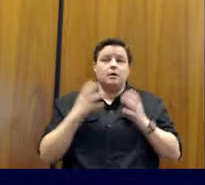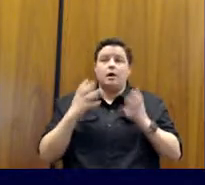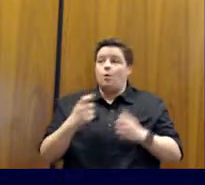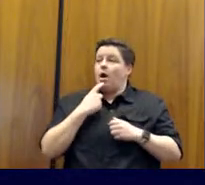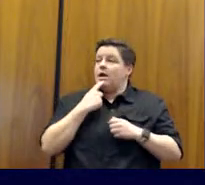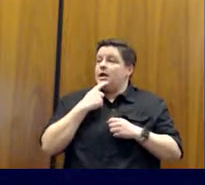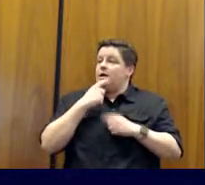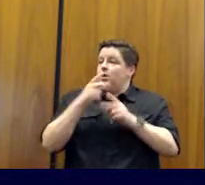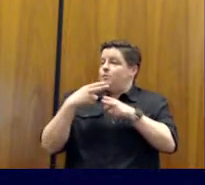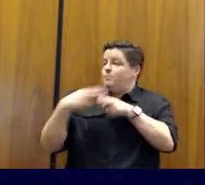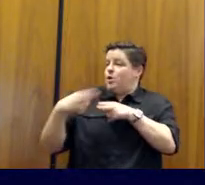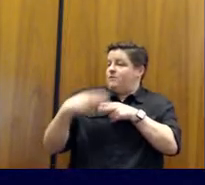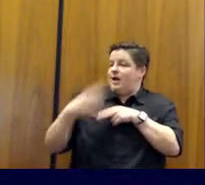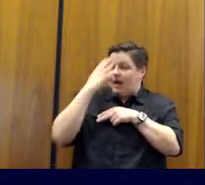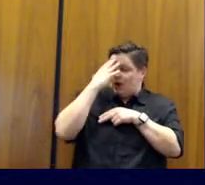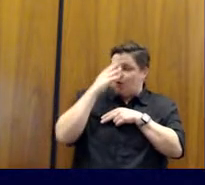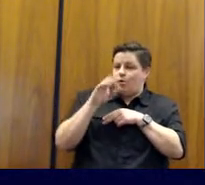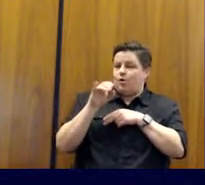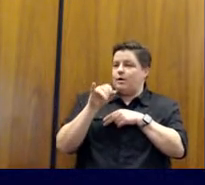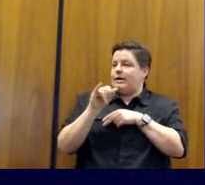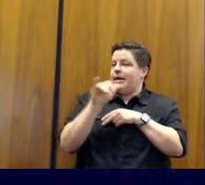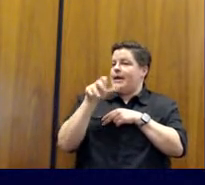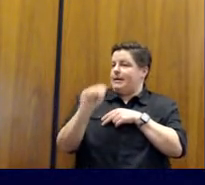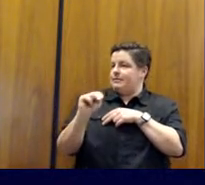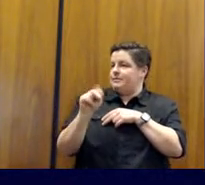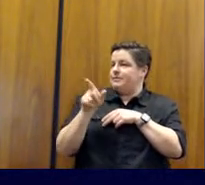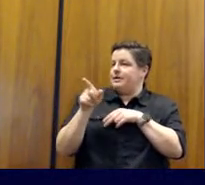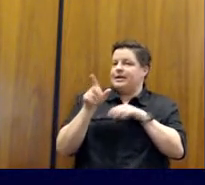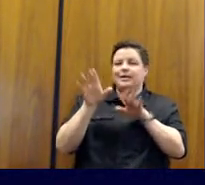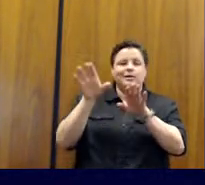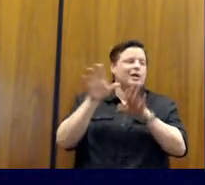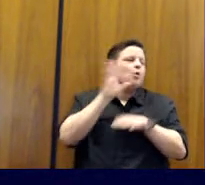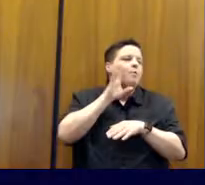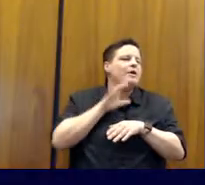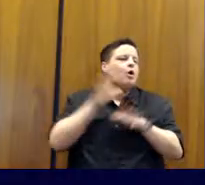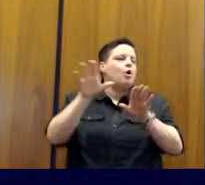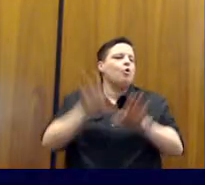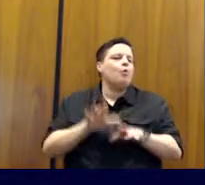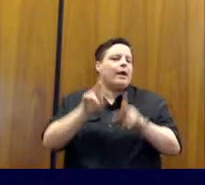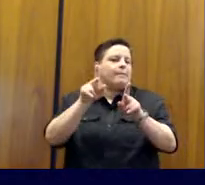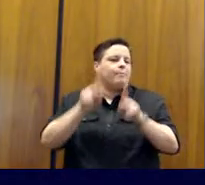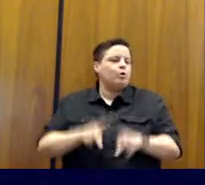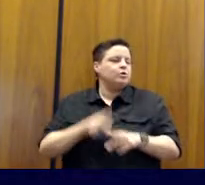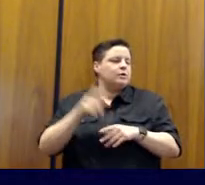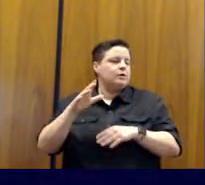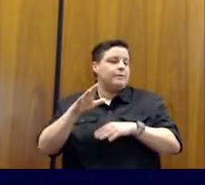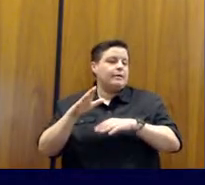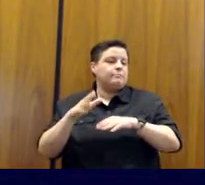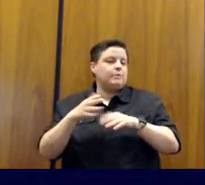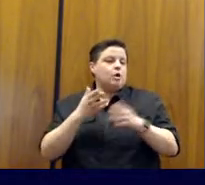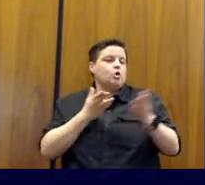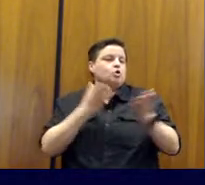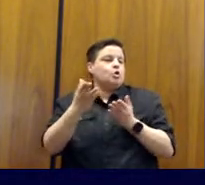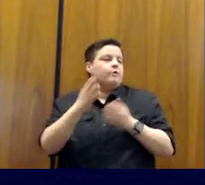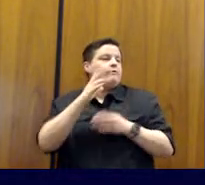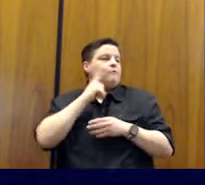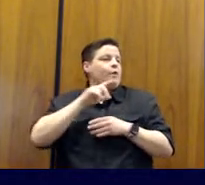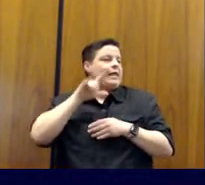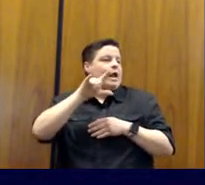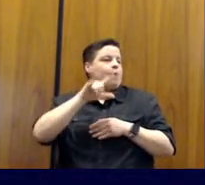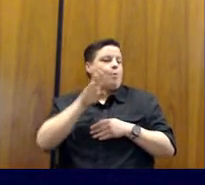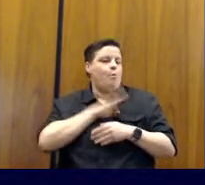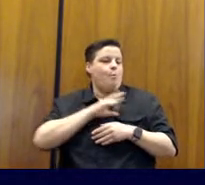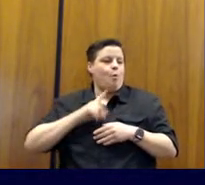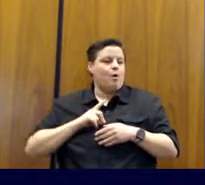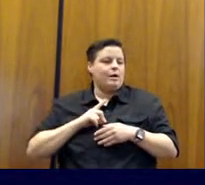just a word briefly. I know Ian, and he'd be a great person on your airport board. I came this evening specifically for